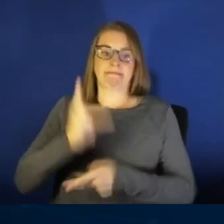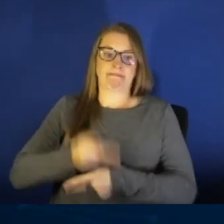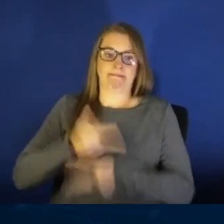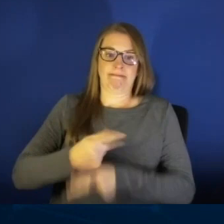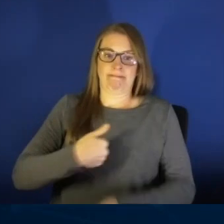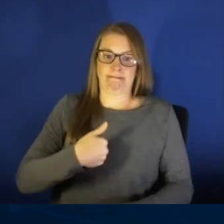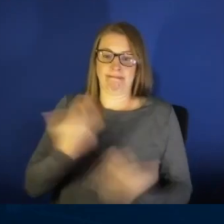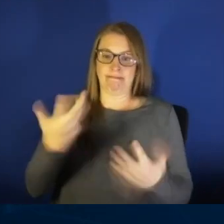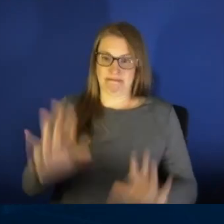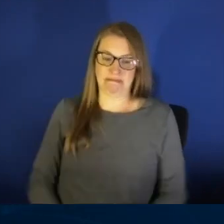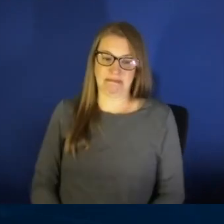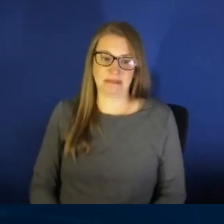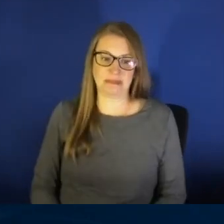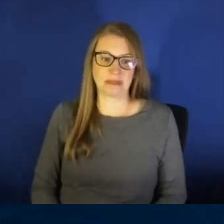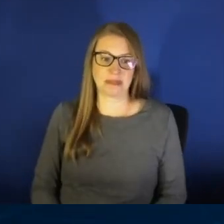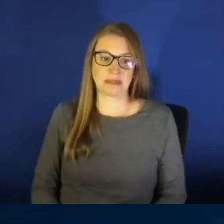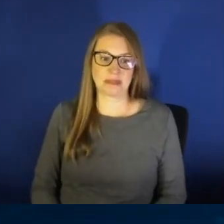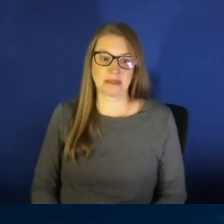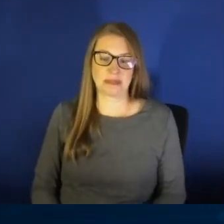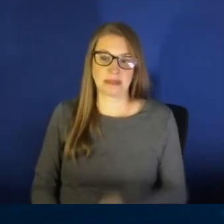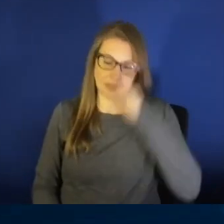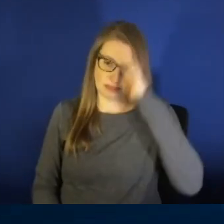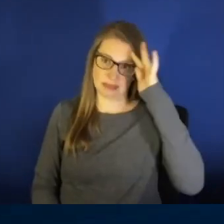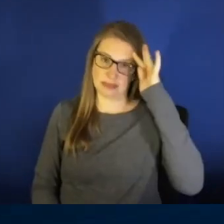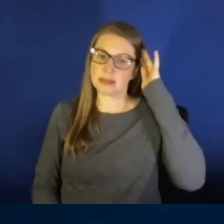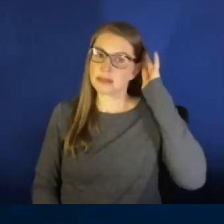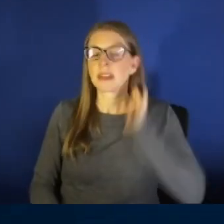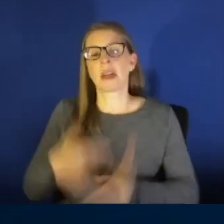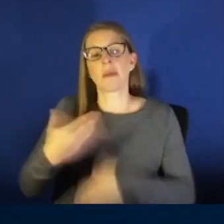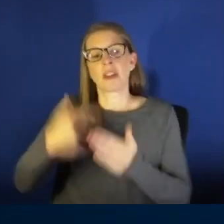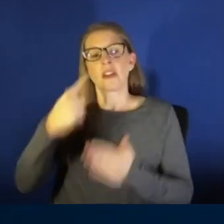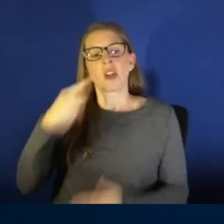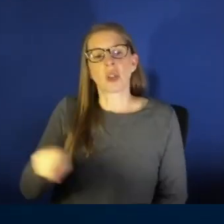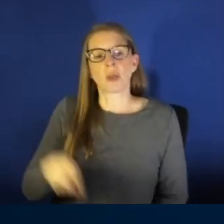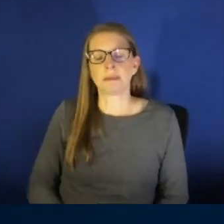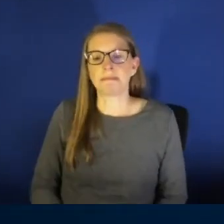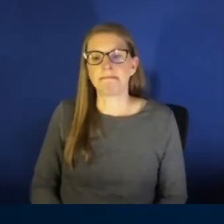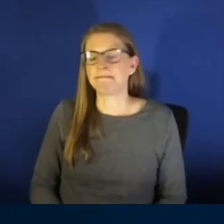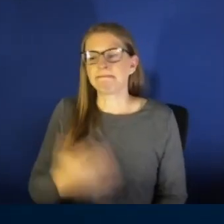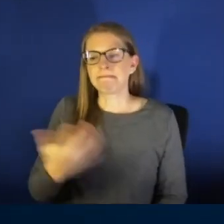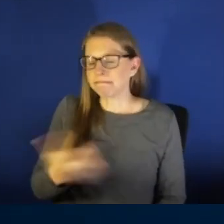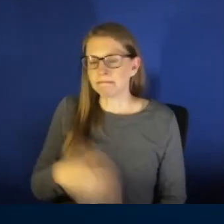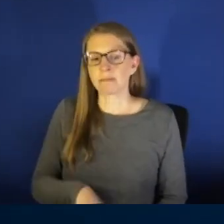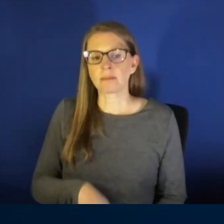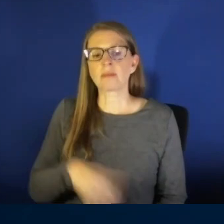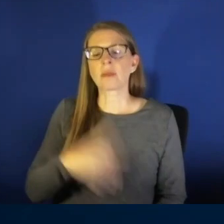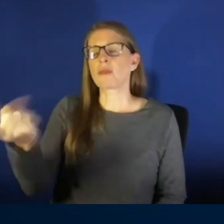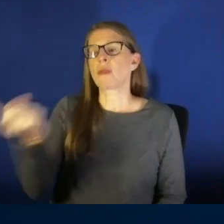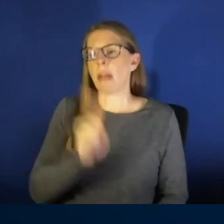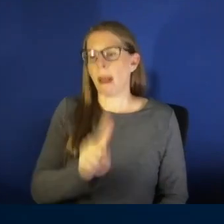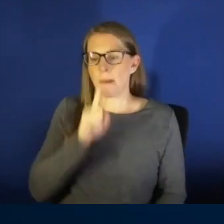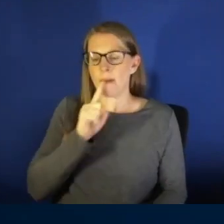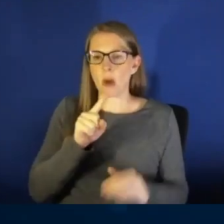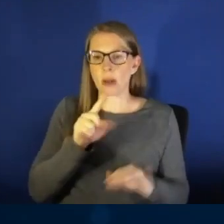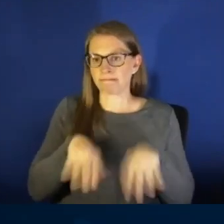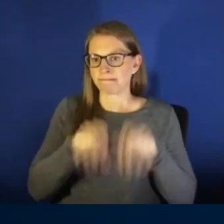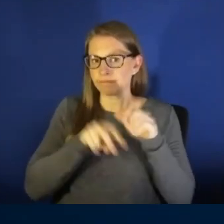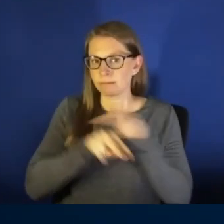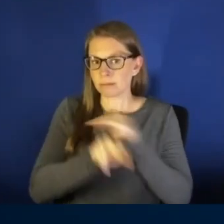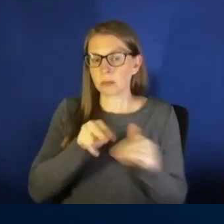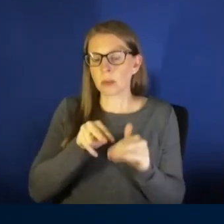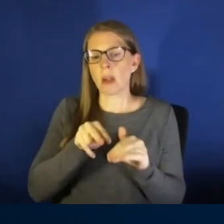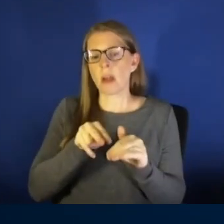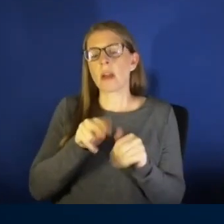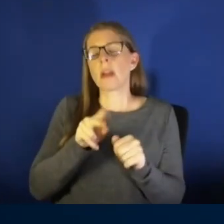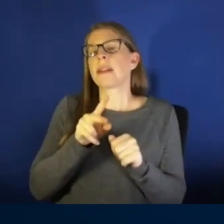well, tell me a little bit about the process for you when you come to get your screenings and your scans. Maybe someone who's not familiar with that, tell